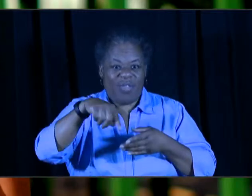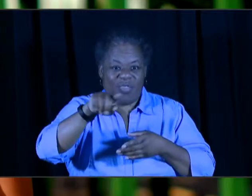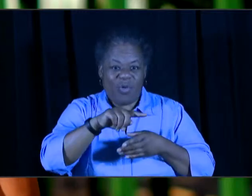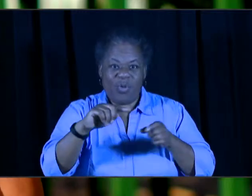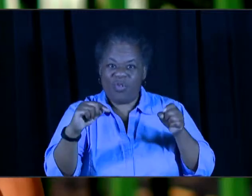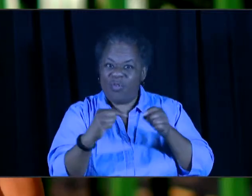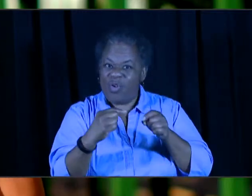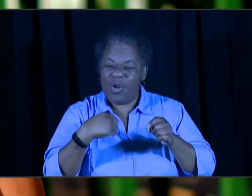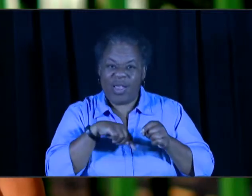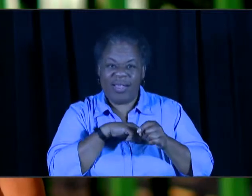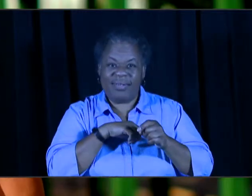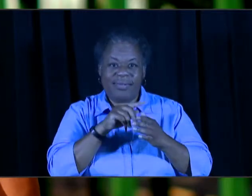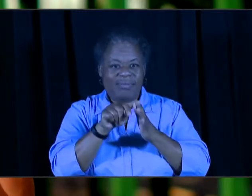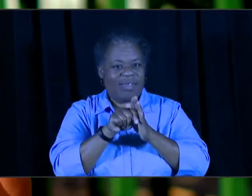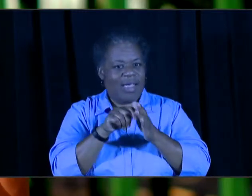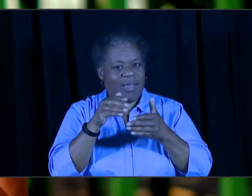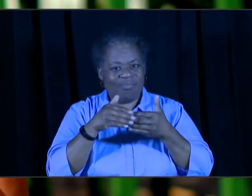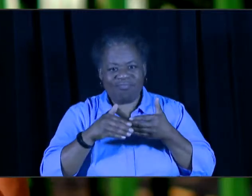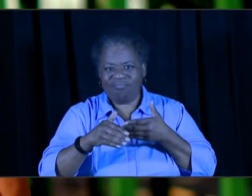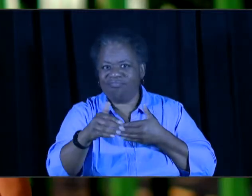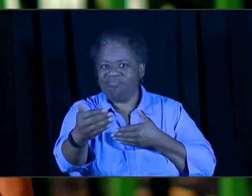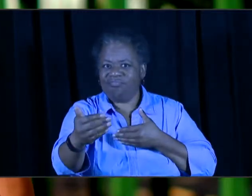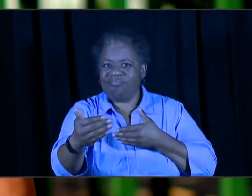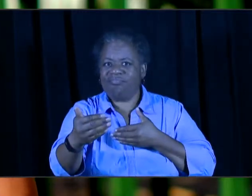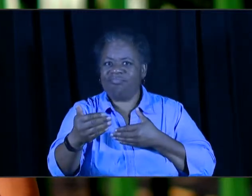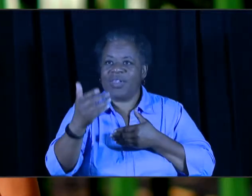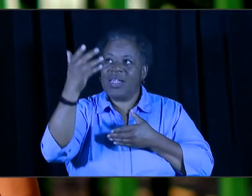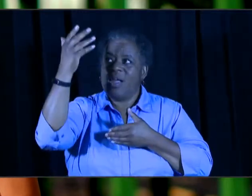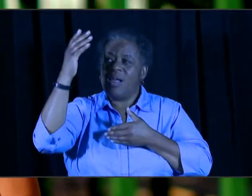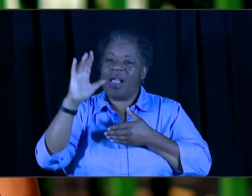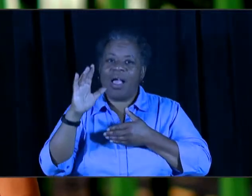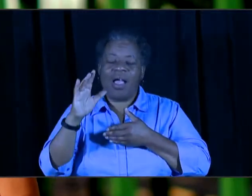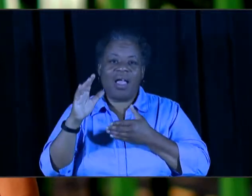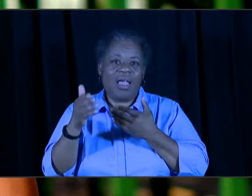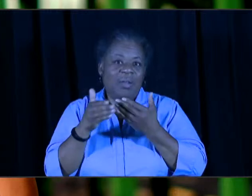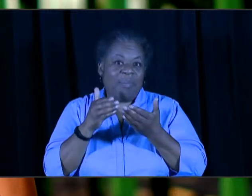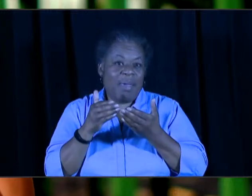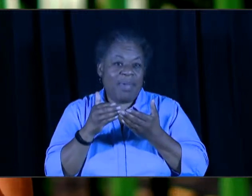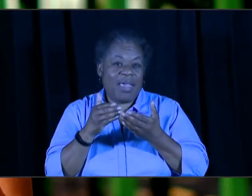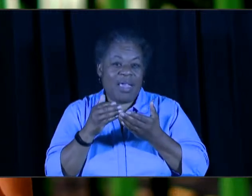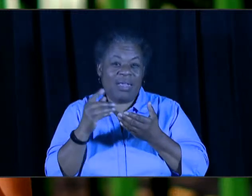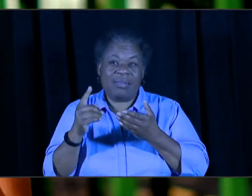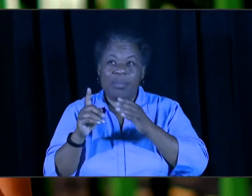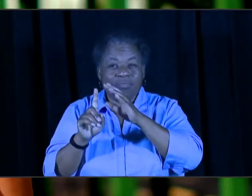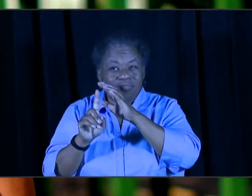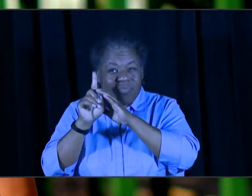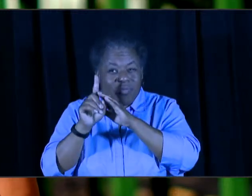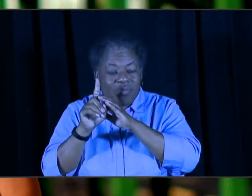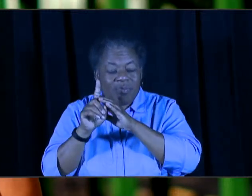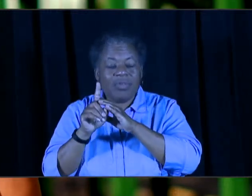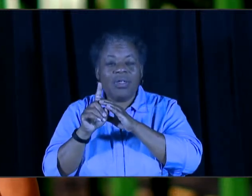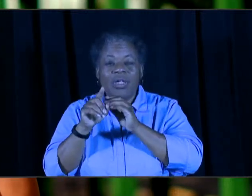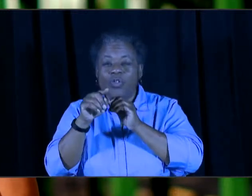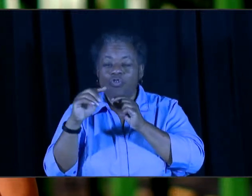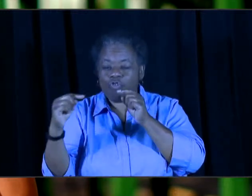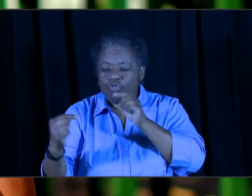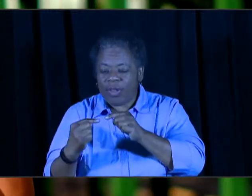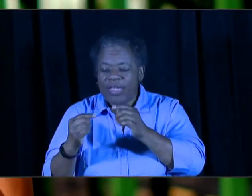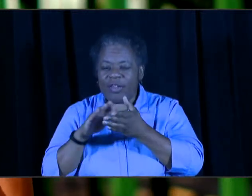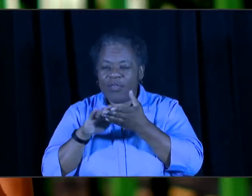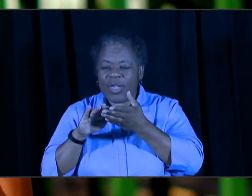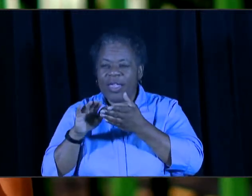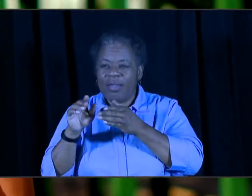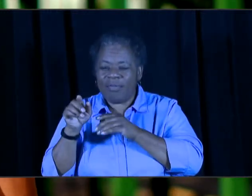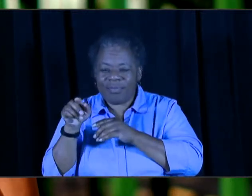if it takes time. Well, perhaps God has brought to mind today someone you might be struggling to forgive or to ask